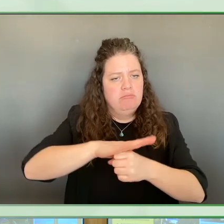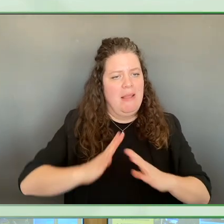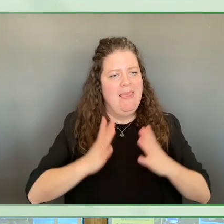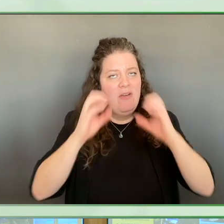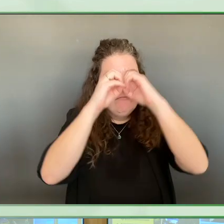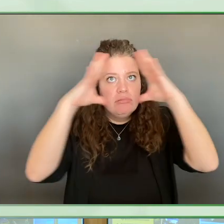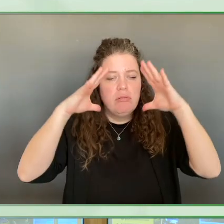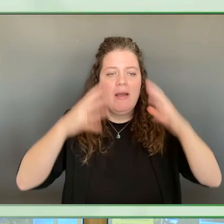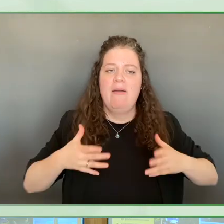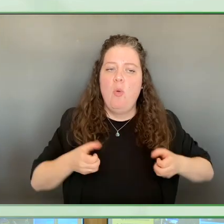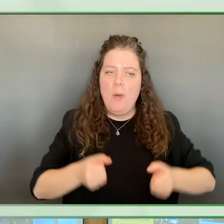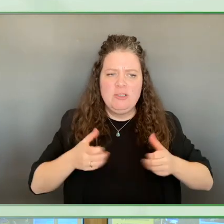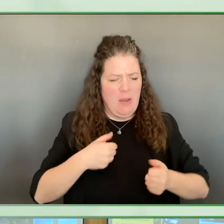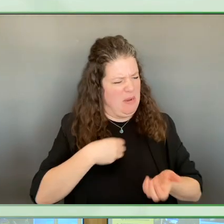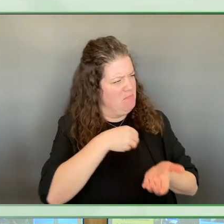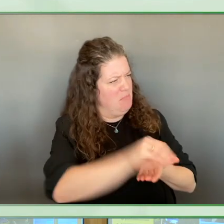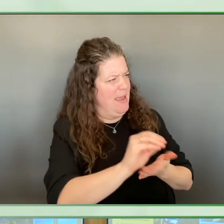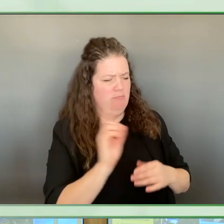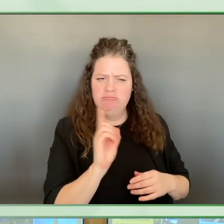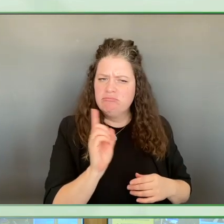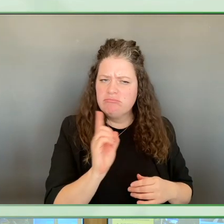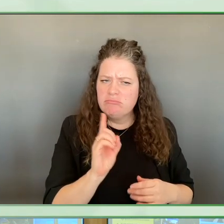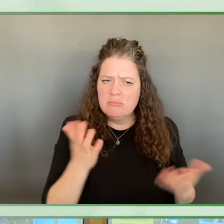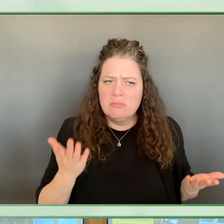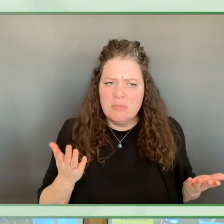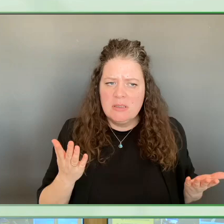if there can be more consolidated systems,